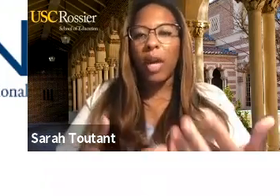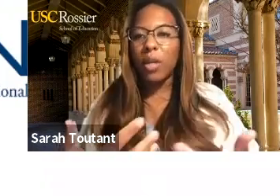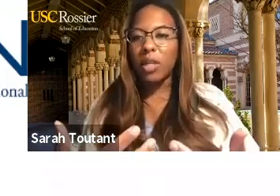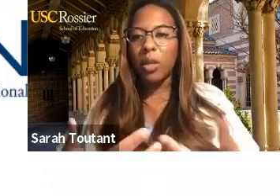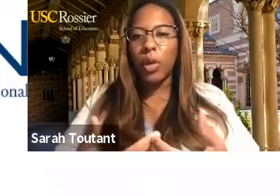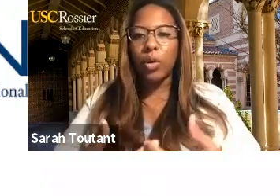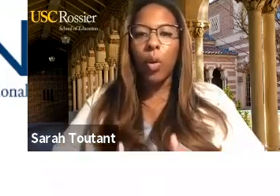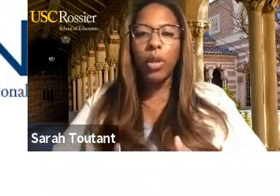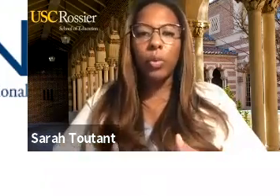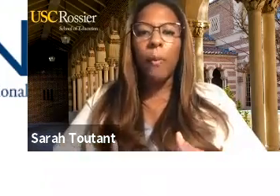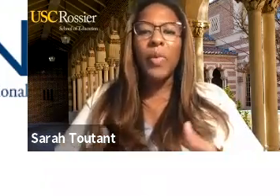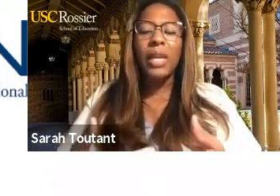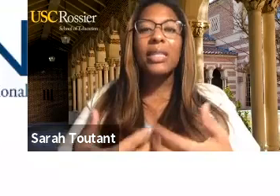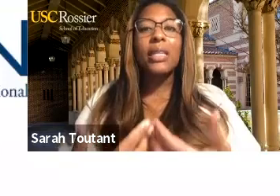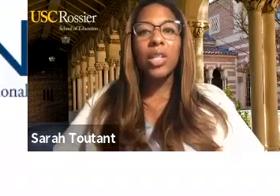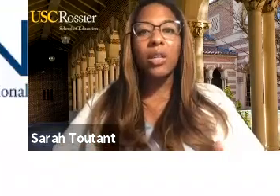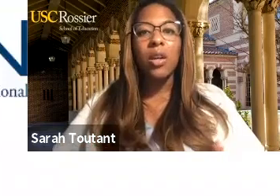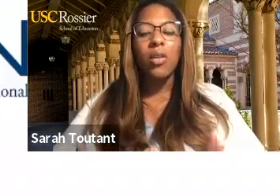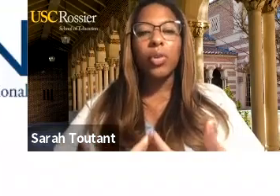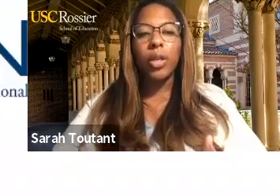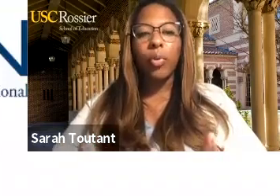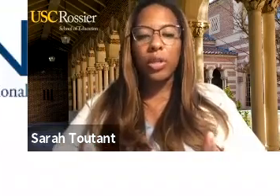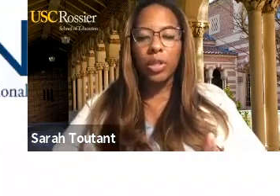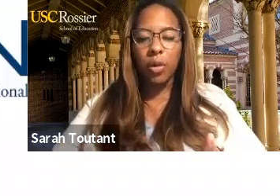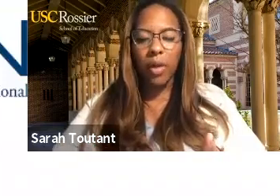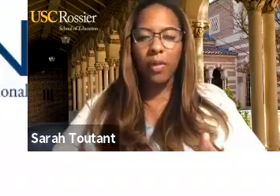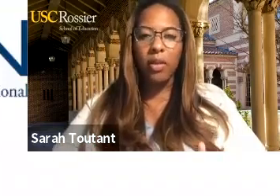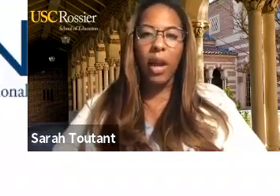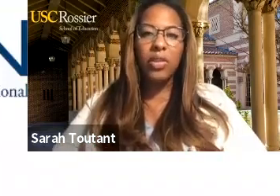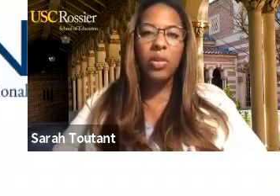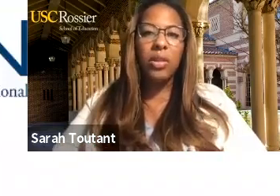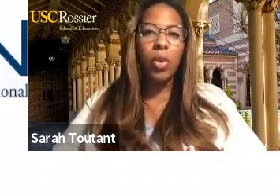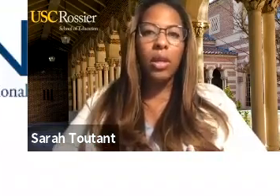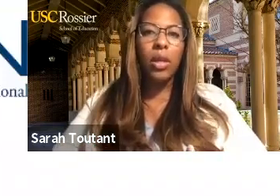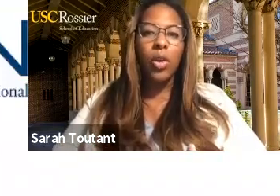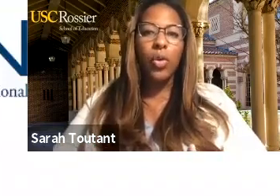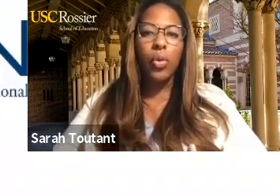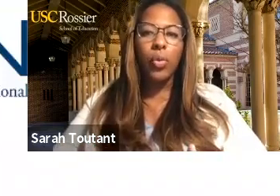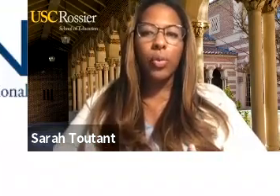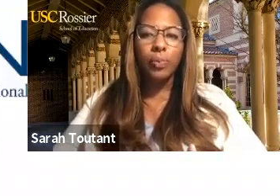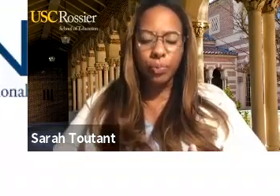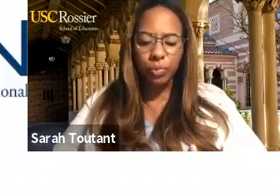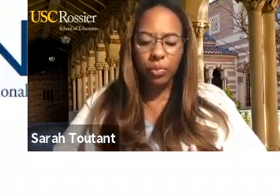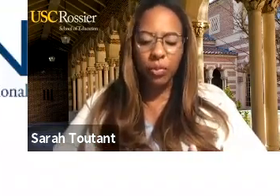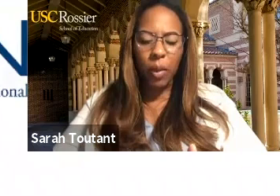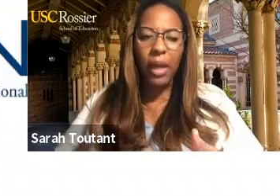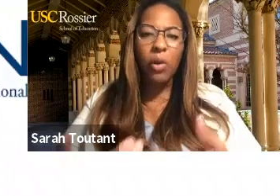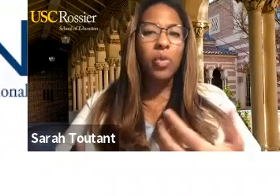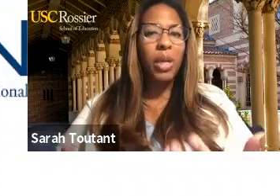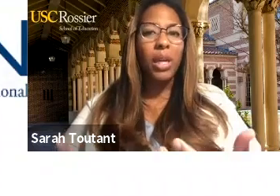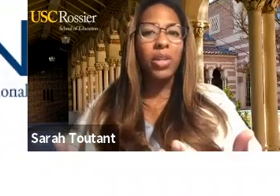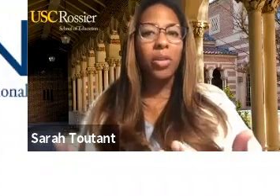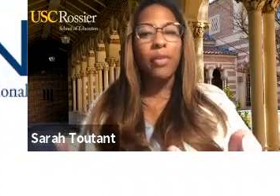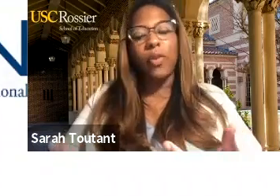we might be dealing with or going through. In addition, really important to note that the advisor is someone who might